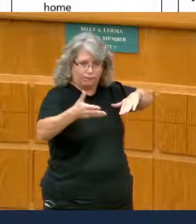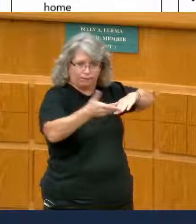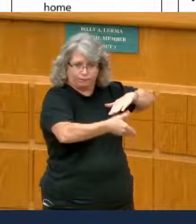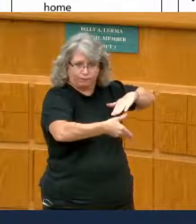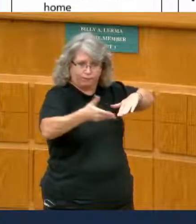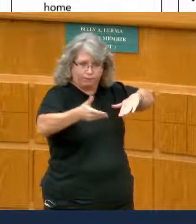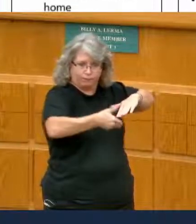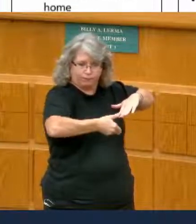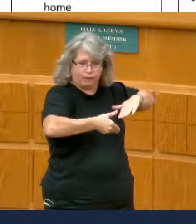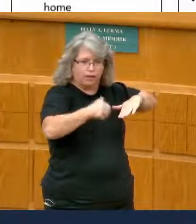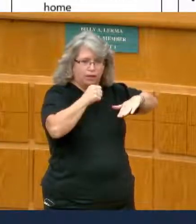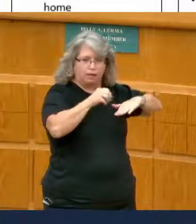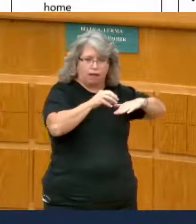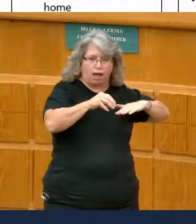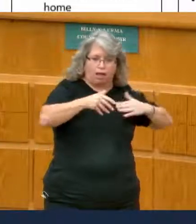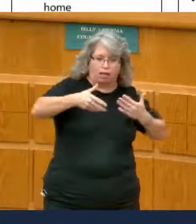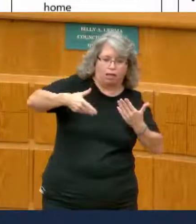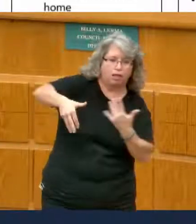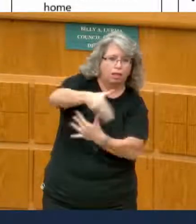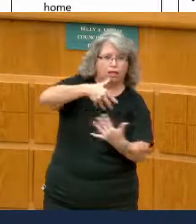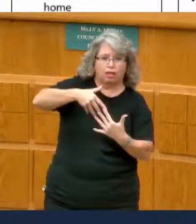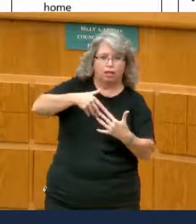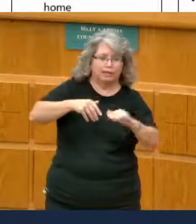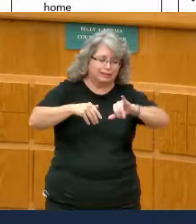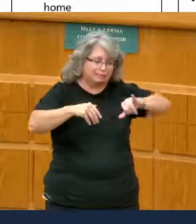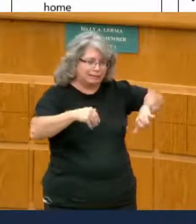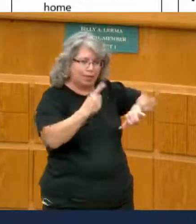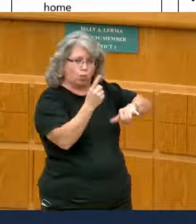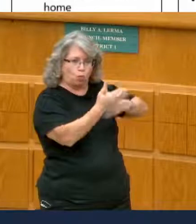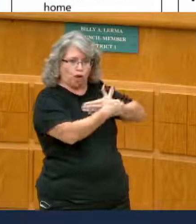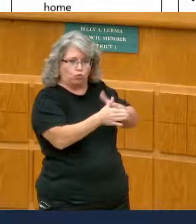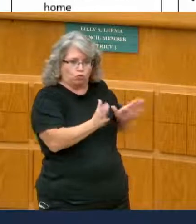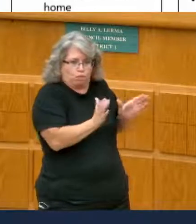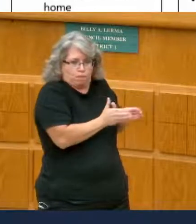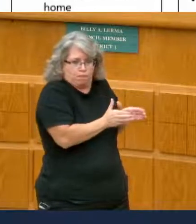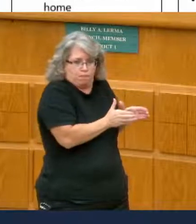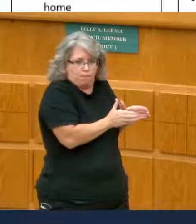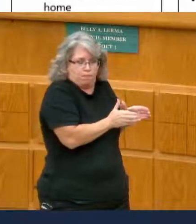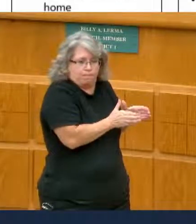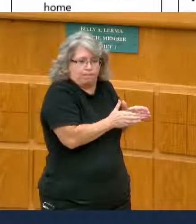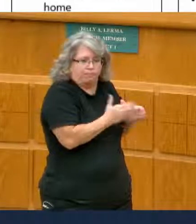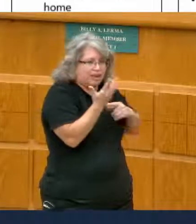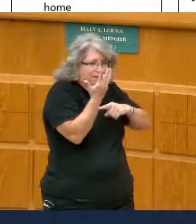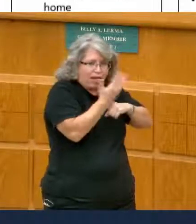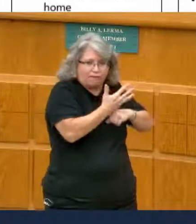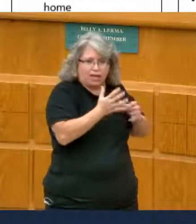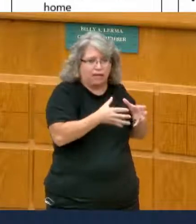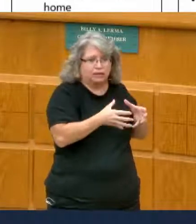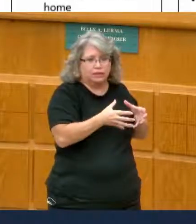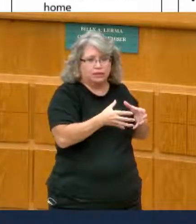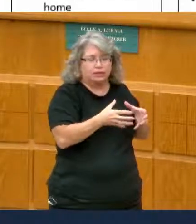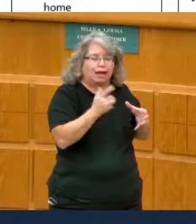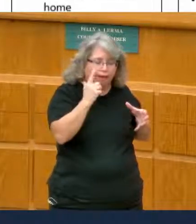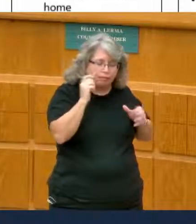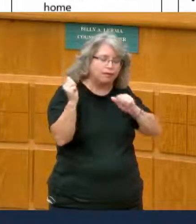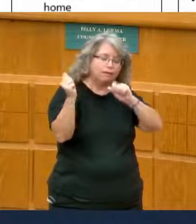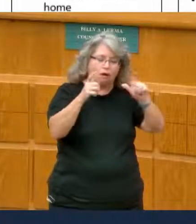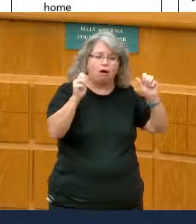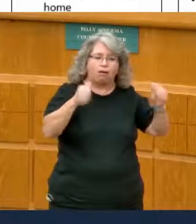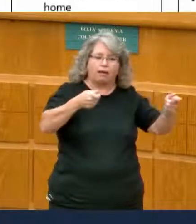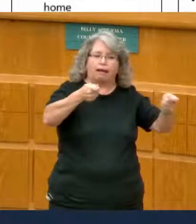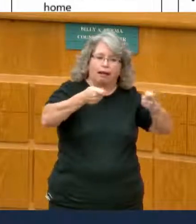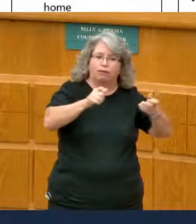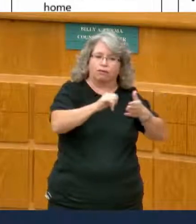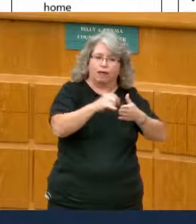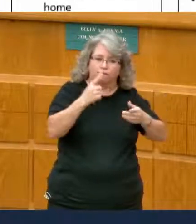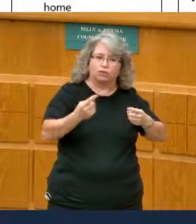do not infect others. So stay in one room. That's the best way to do it. It's only 5 days. So I think we can all handle it for 5